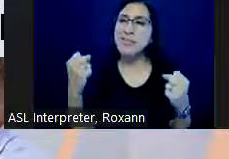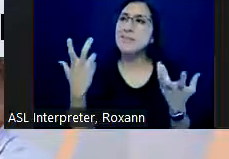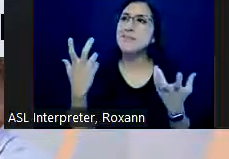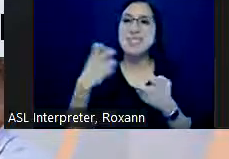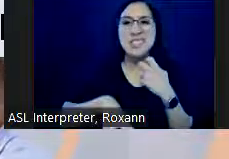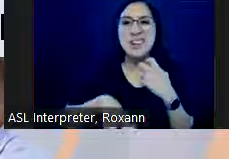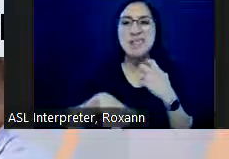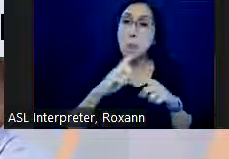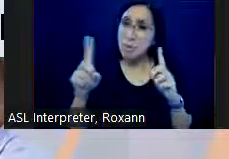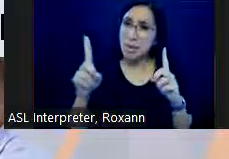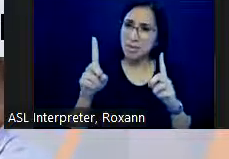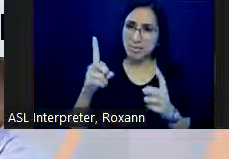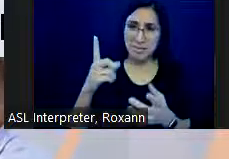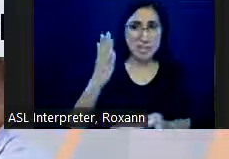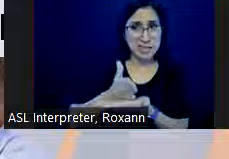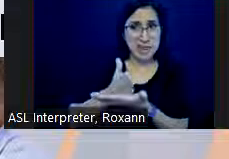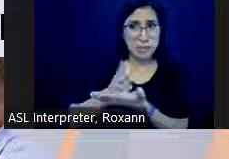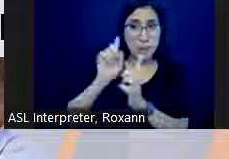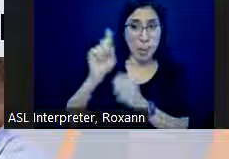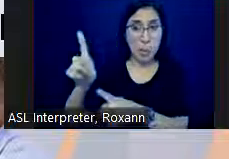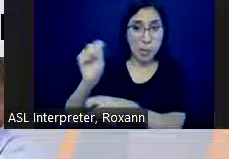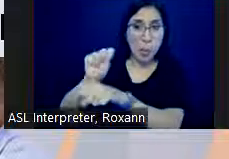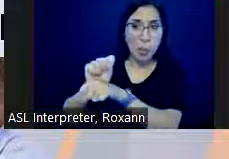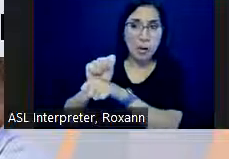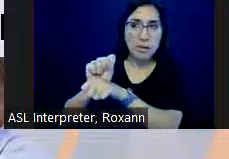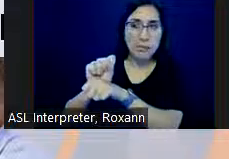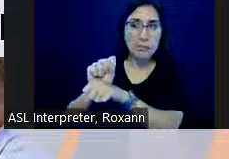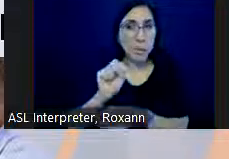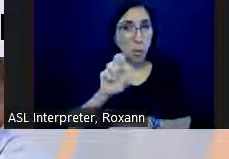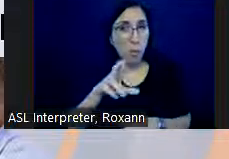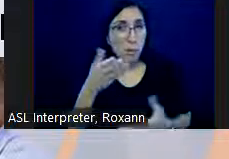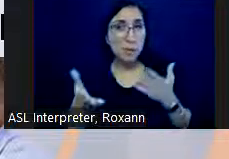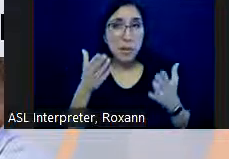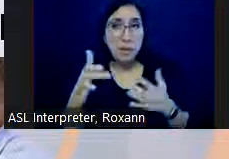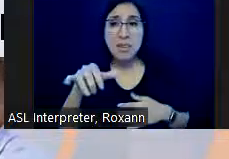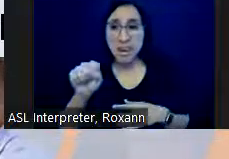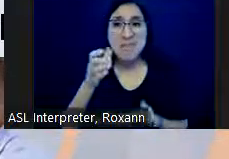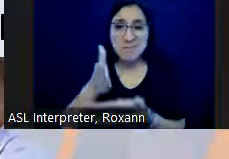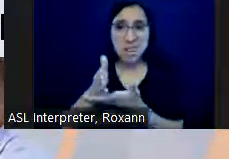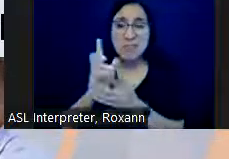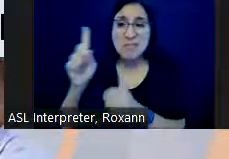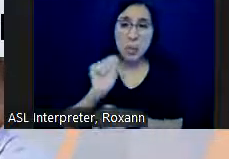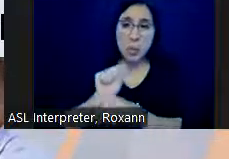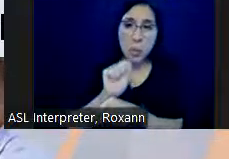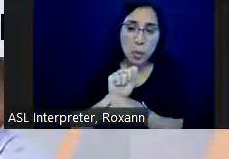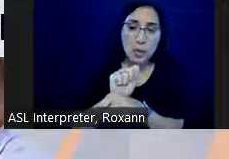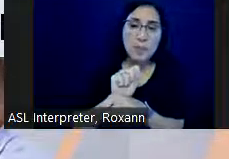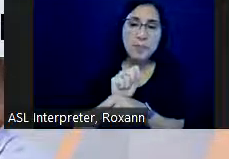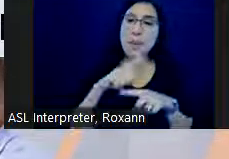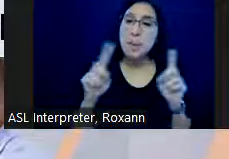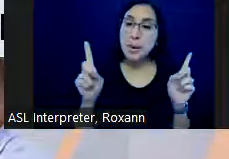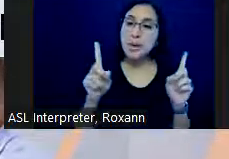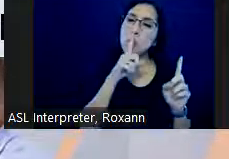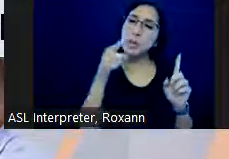workforce. Or does it? Because you see, they say a disability is a condition of the body or mind that makes it more